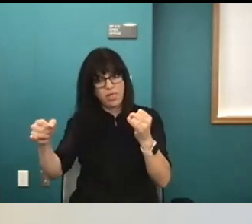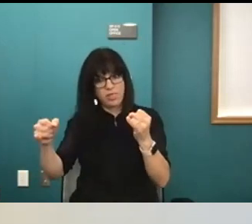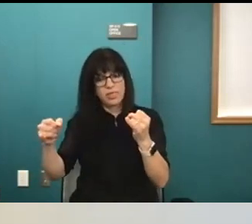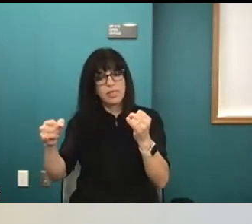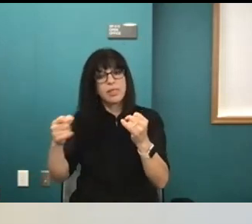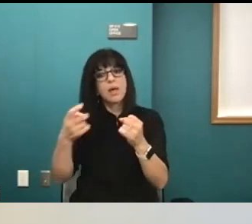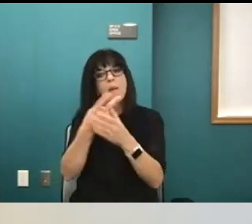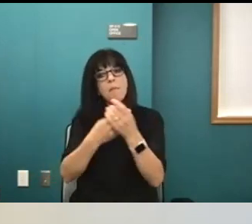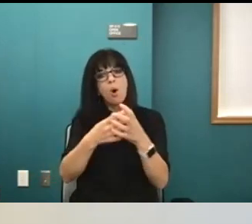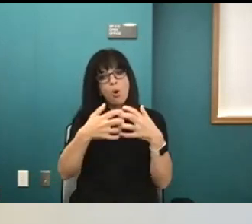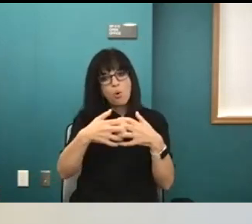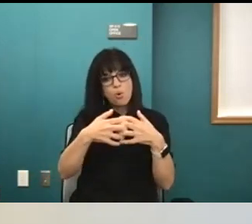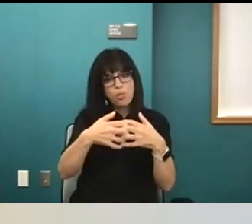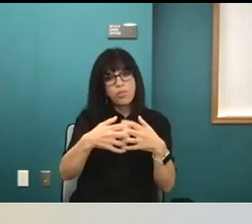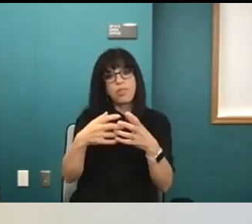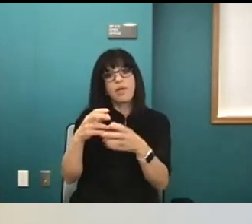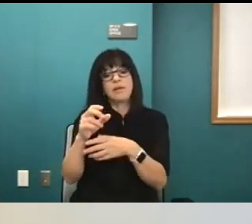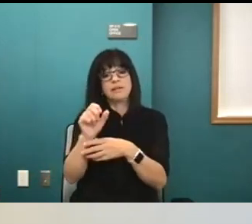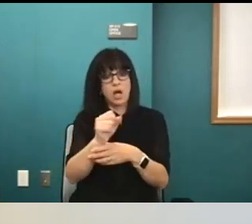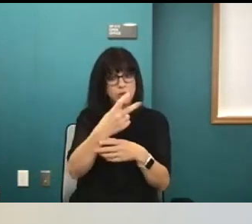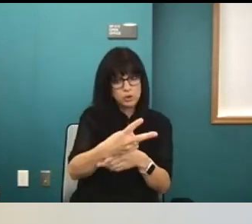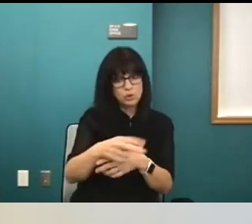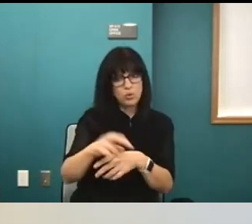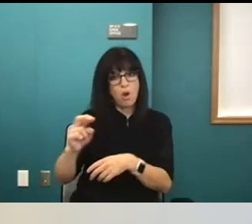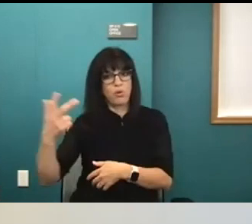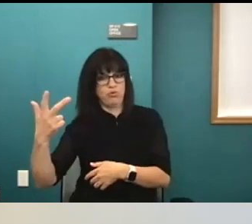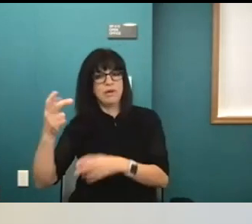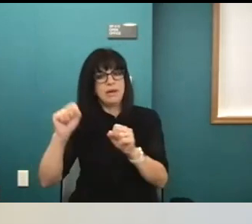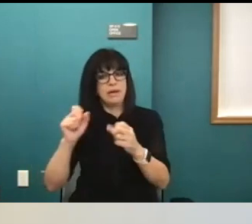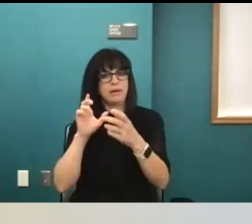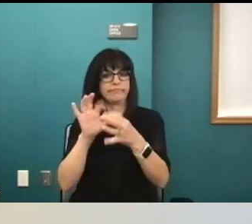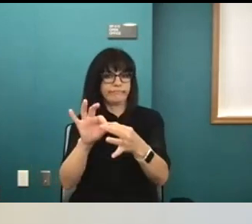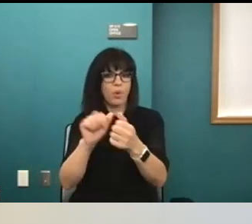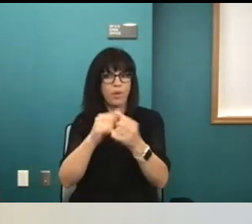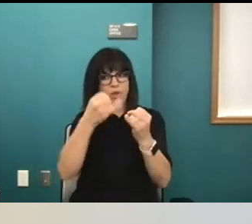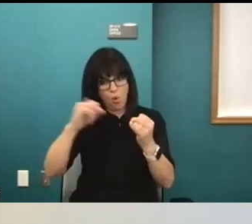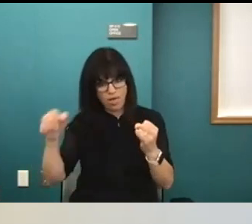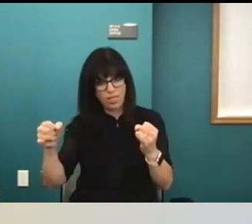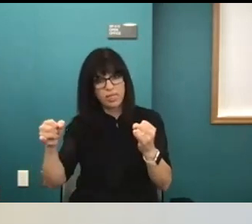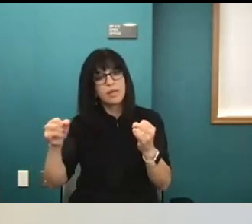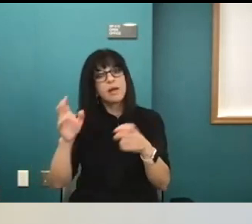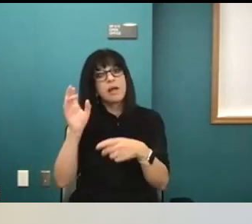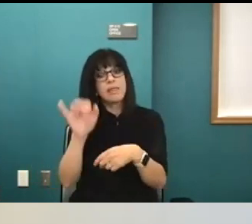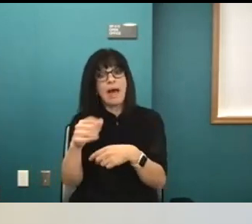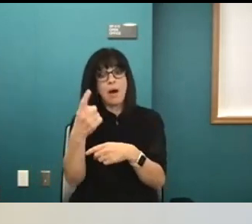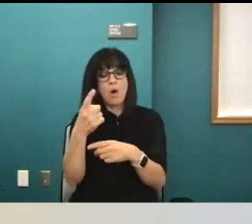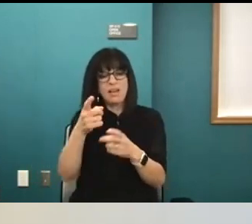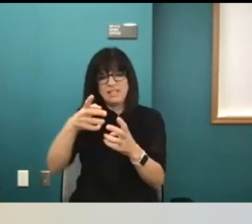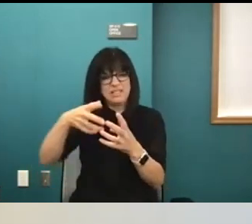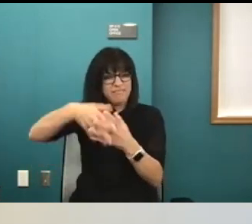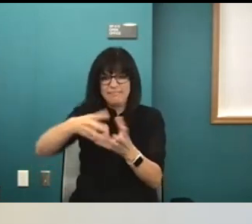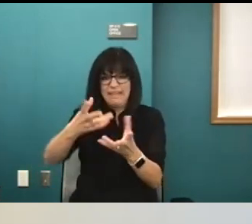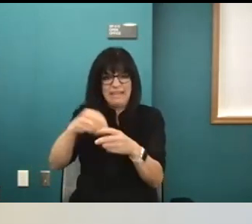processors, the Sonnet 2 and the Rondo 3, are telecoil compatible. So the telecoil on the Sonnet 2 is integrated, it's built